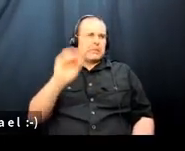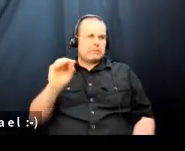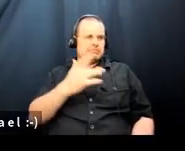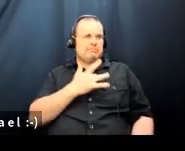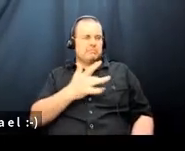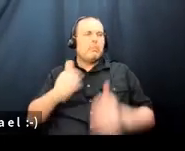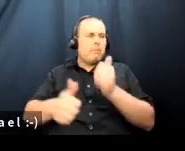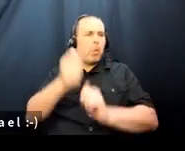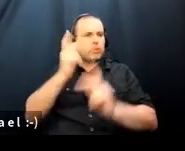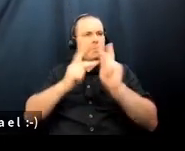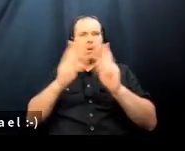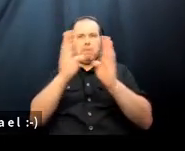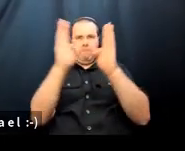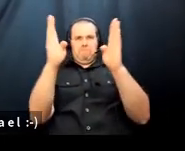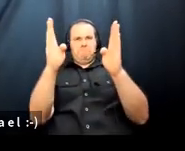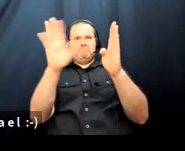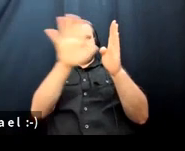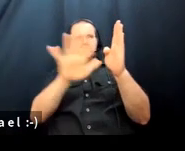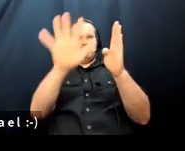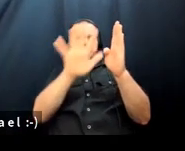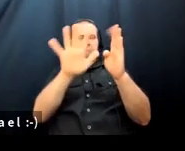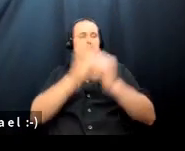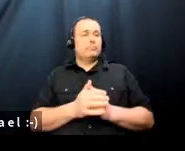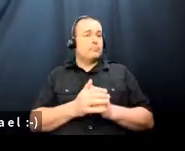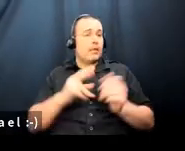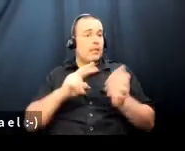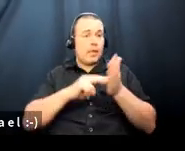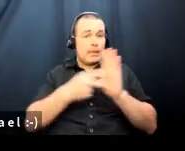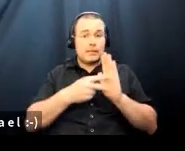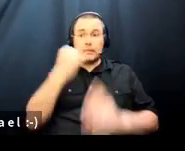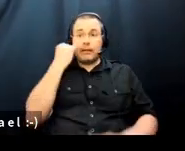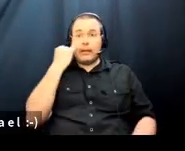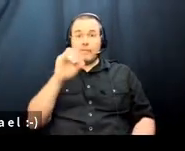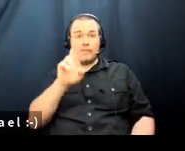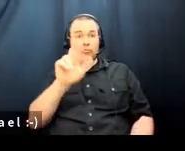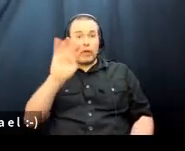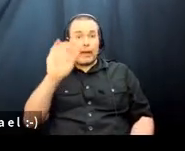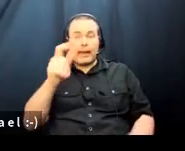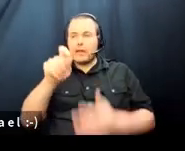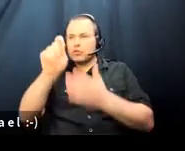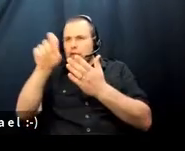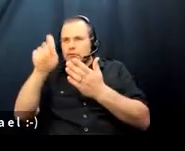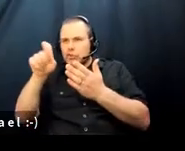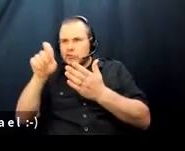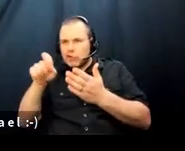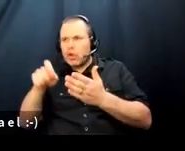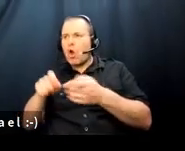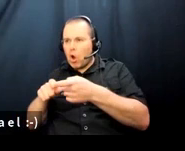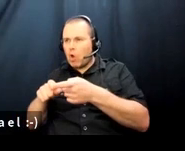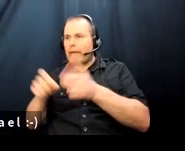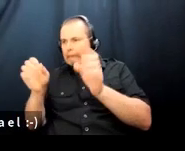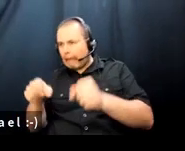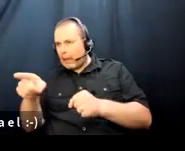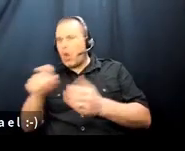So what that means is that if you're doing a rating scale, you're checking off what your